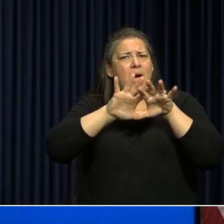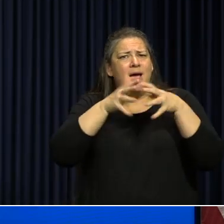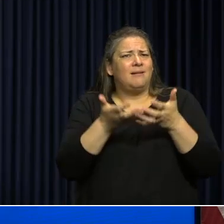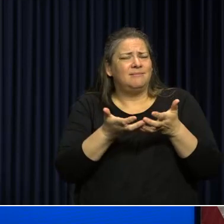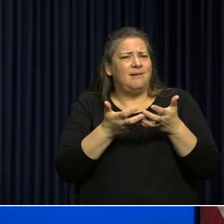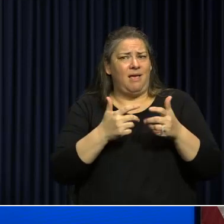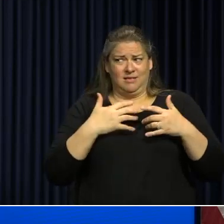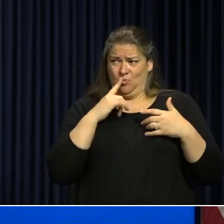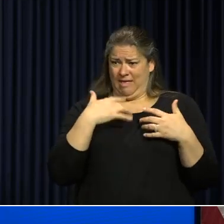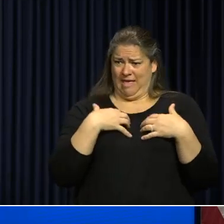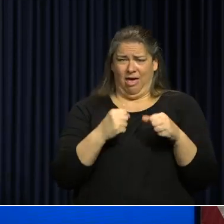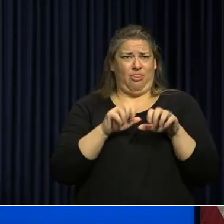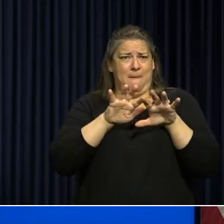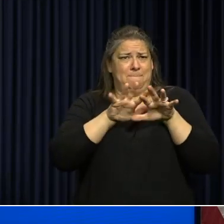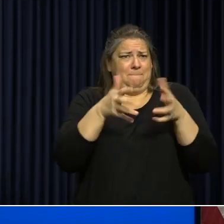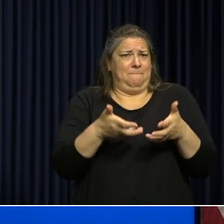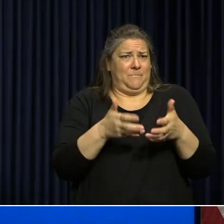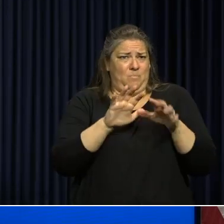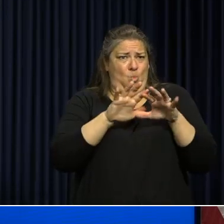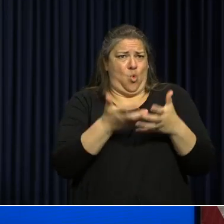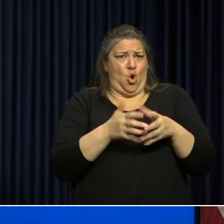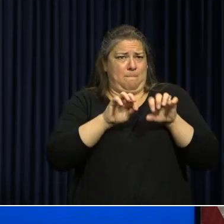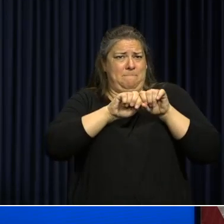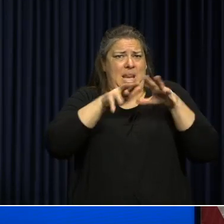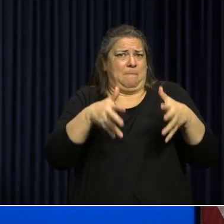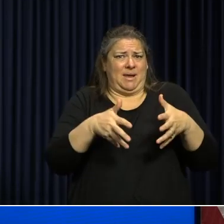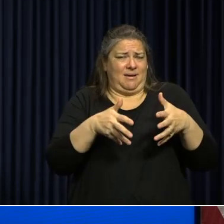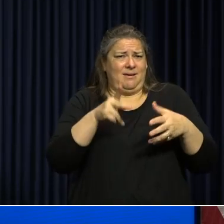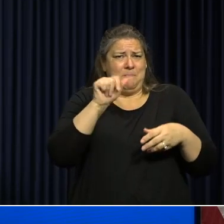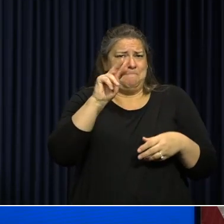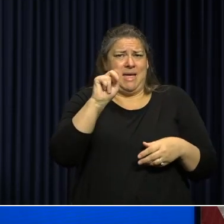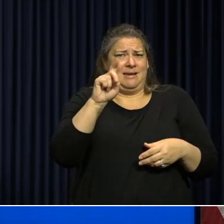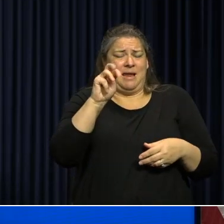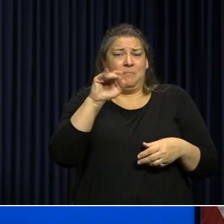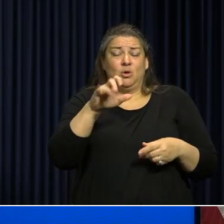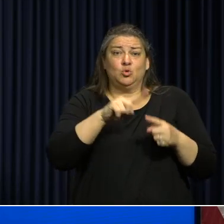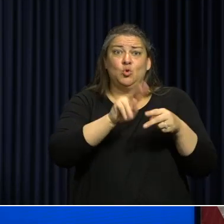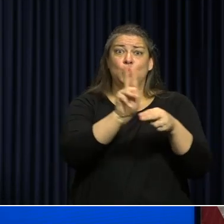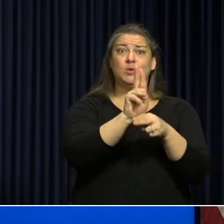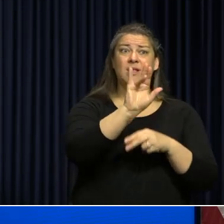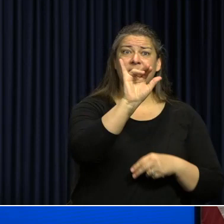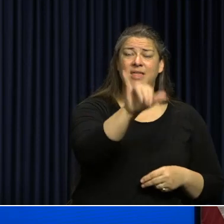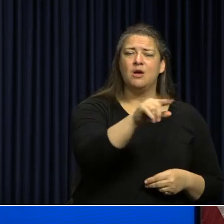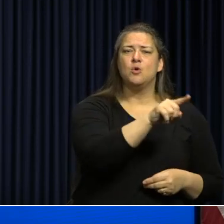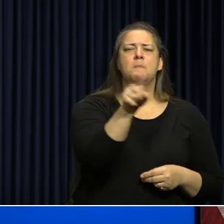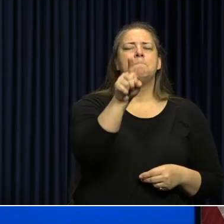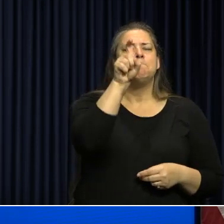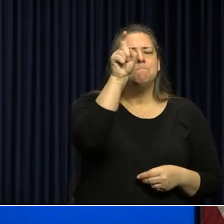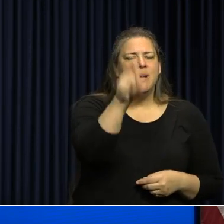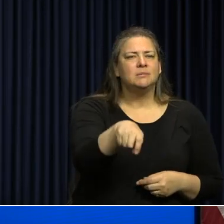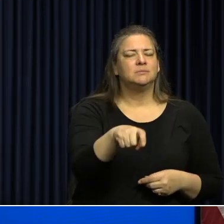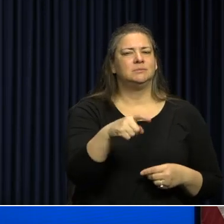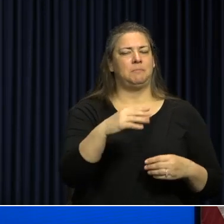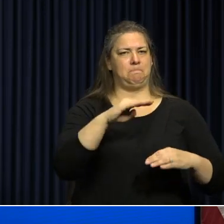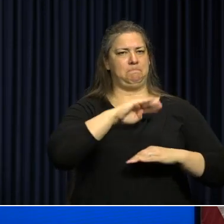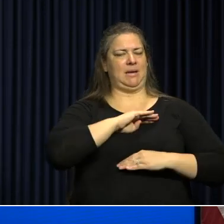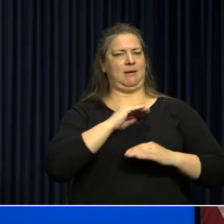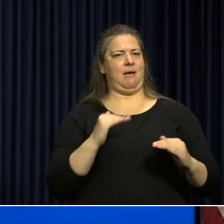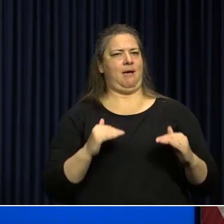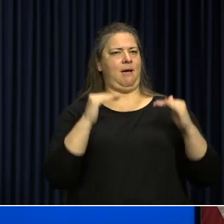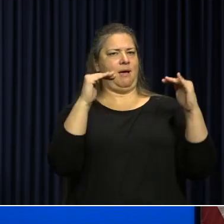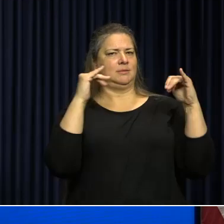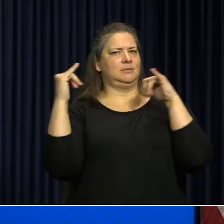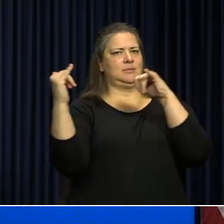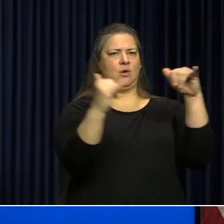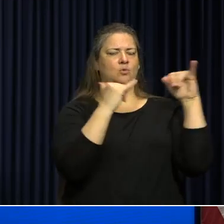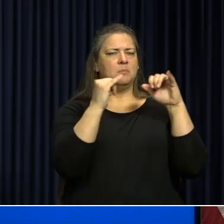that to do these things, the private sector is going to have to be able to meet higher standards to make sure that we can